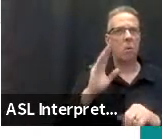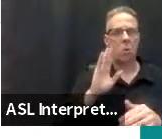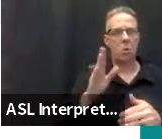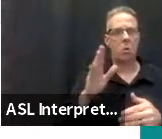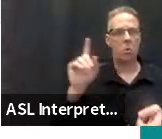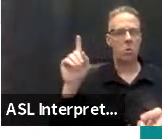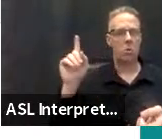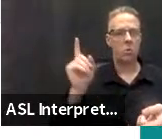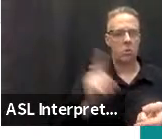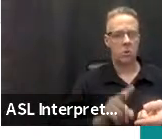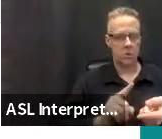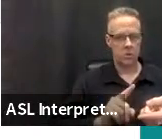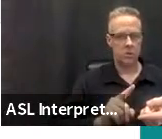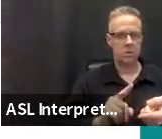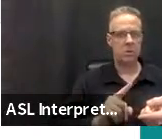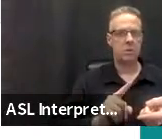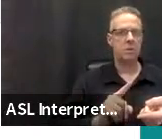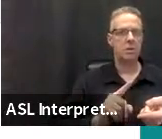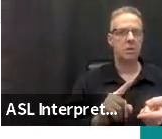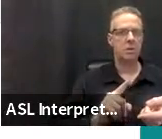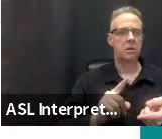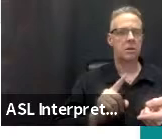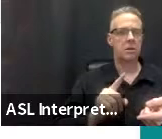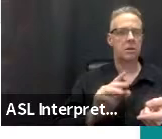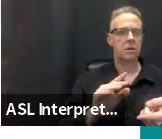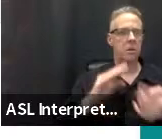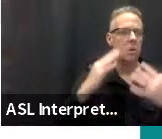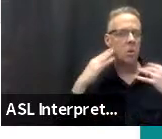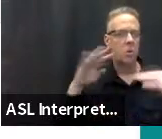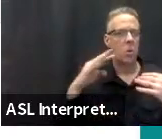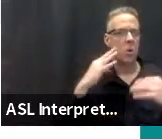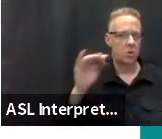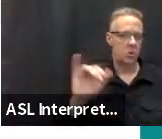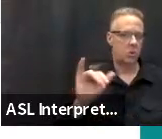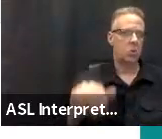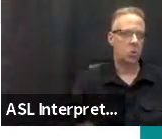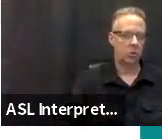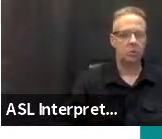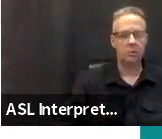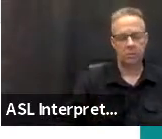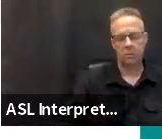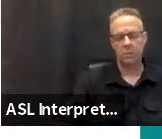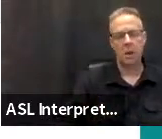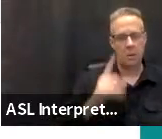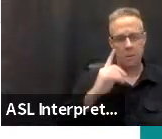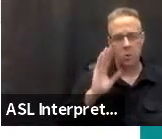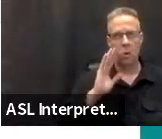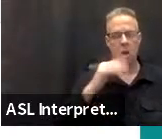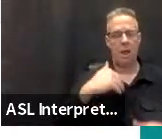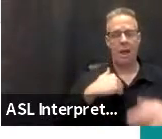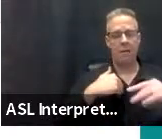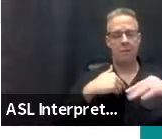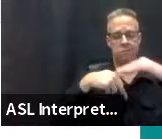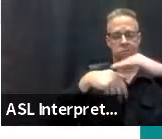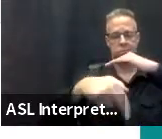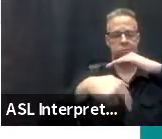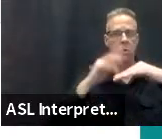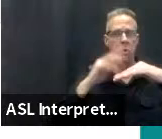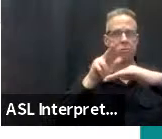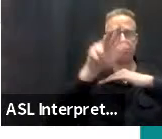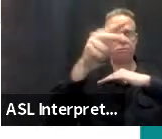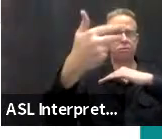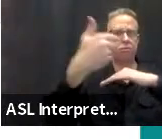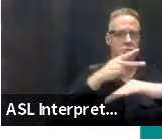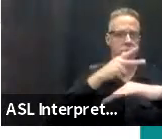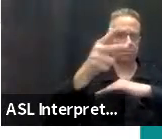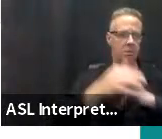reduces or minimizes the noise levels with the traffic overhead. You know,